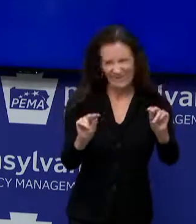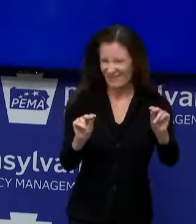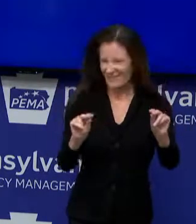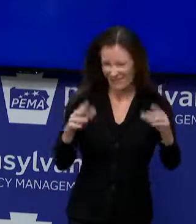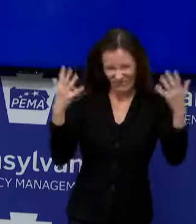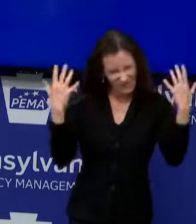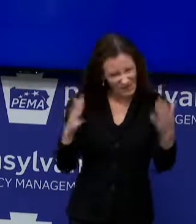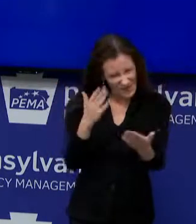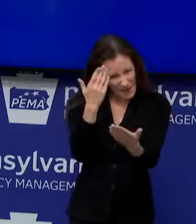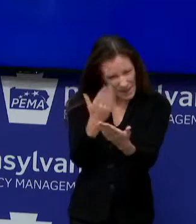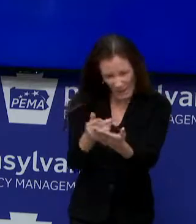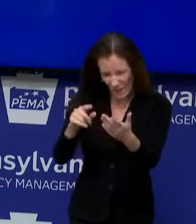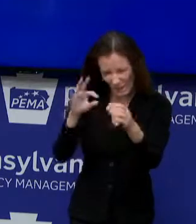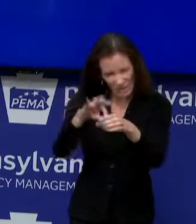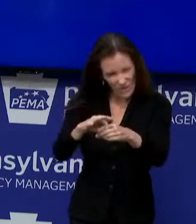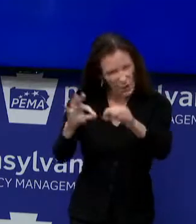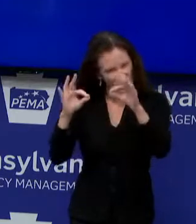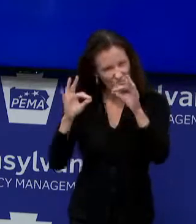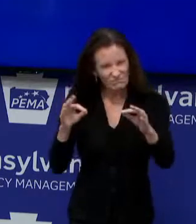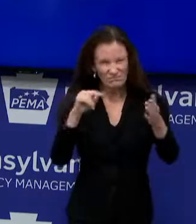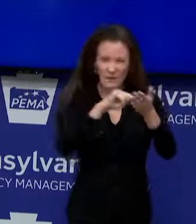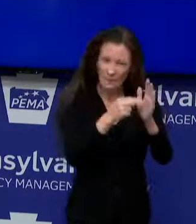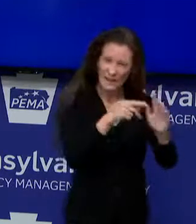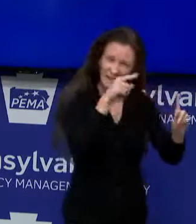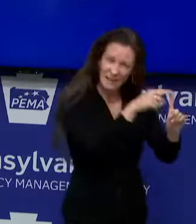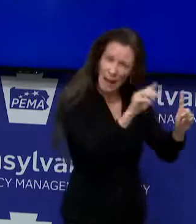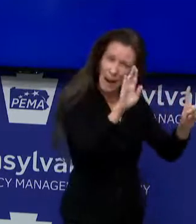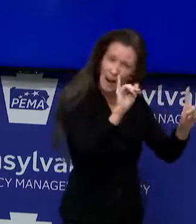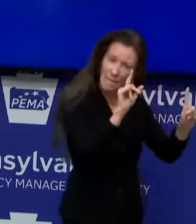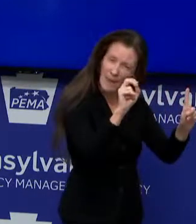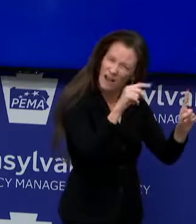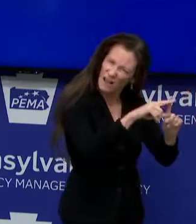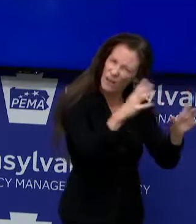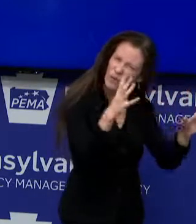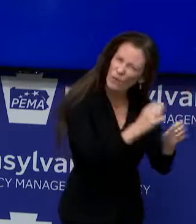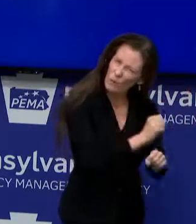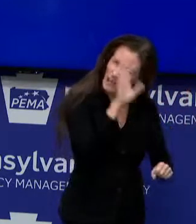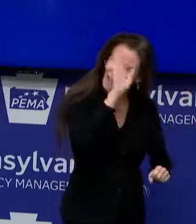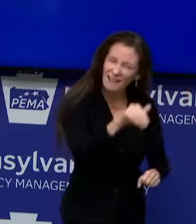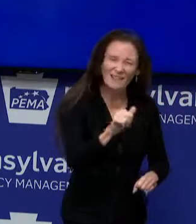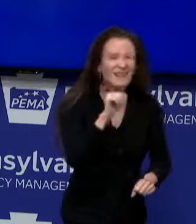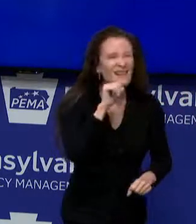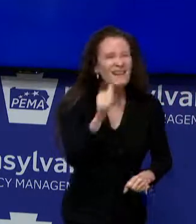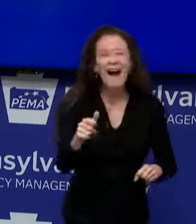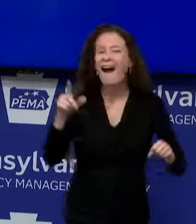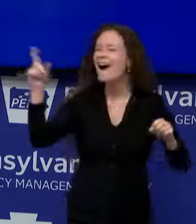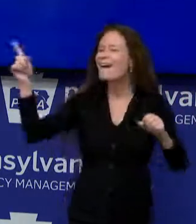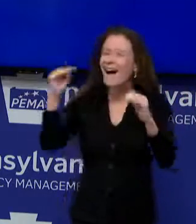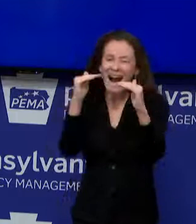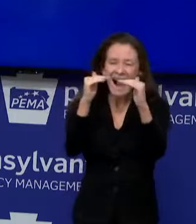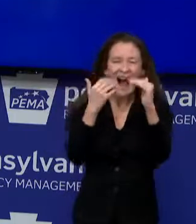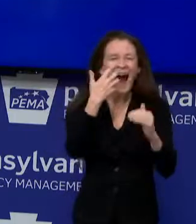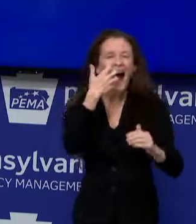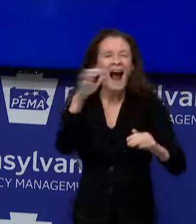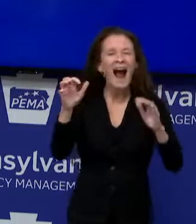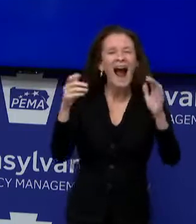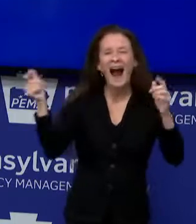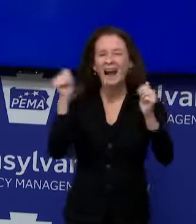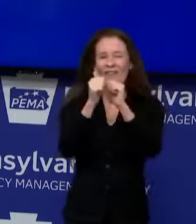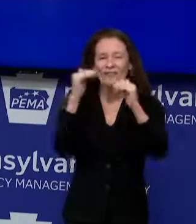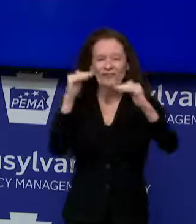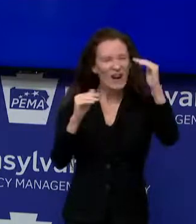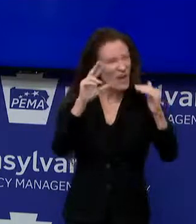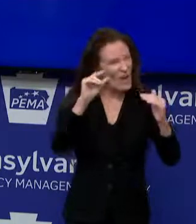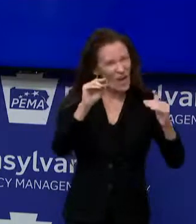won the election by 7 million votes across the United States. He won the Electoral College by the same margin Donald Trump did 4 years ago,